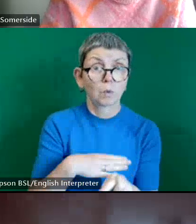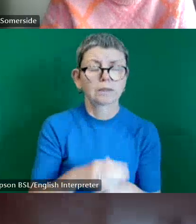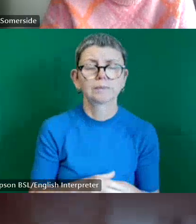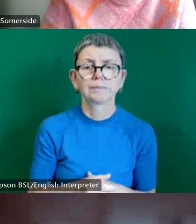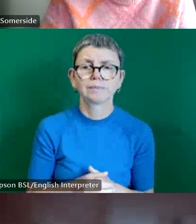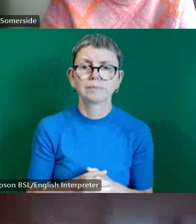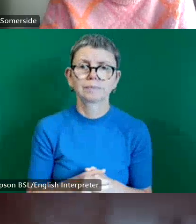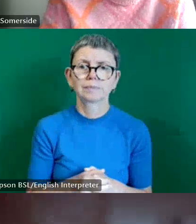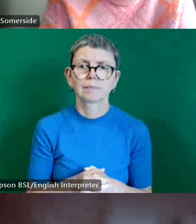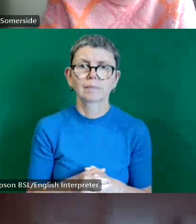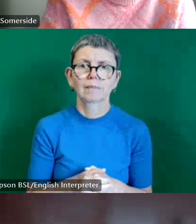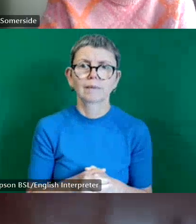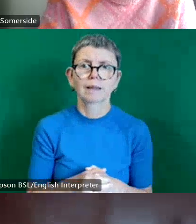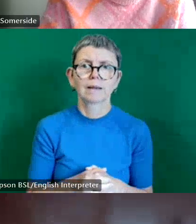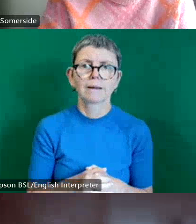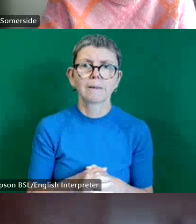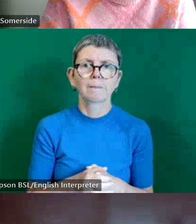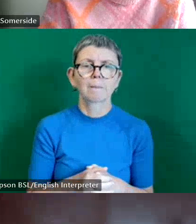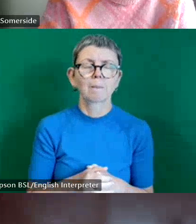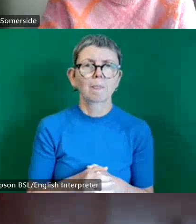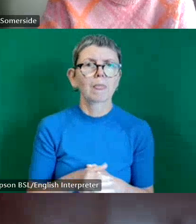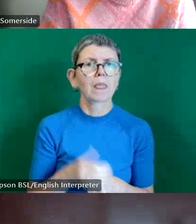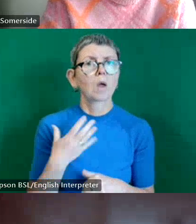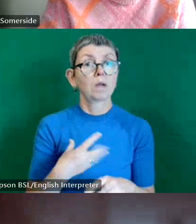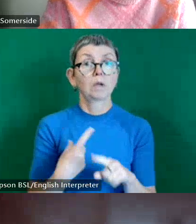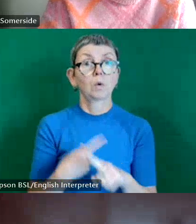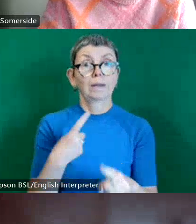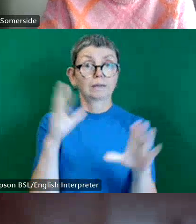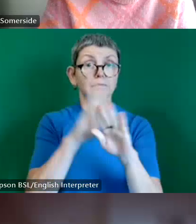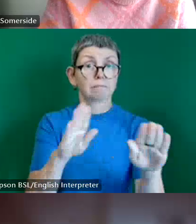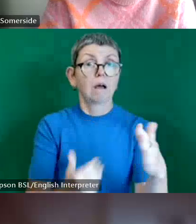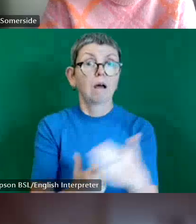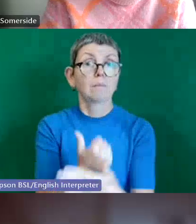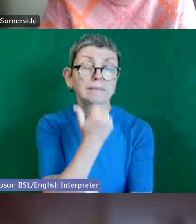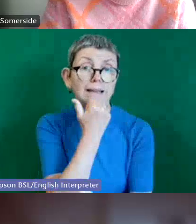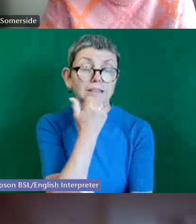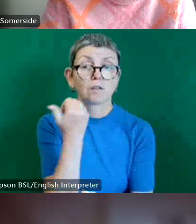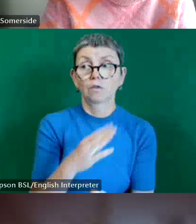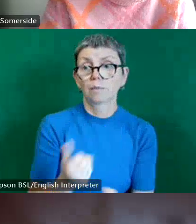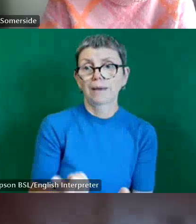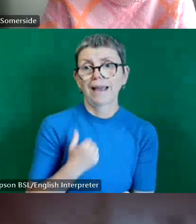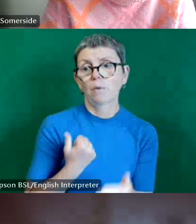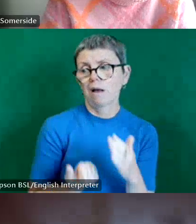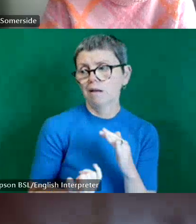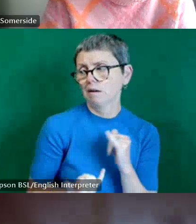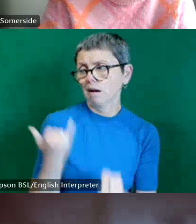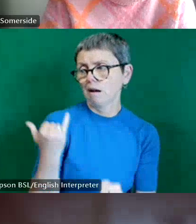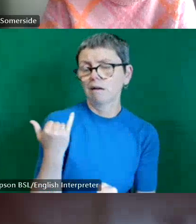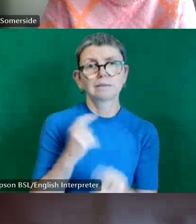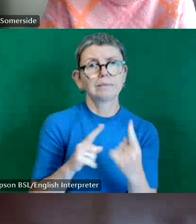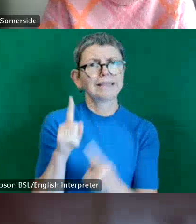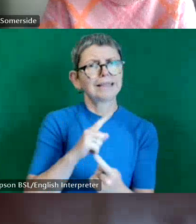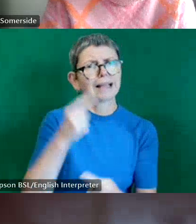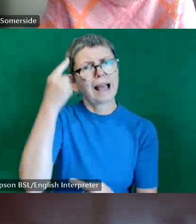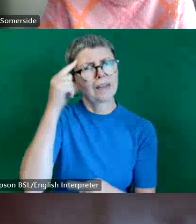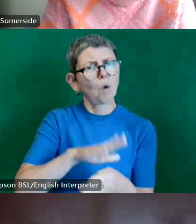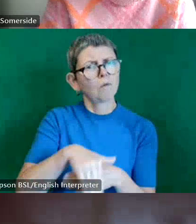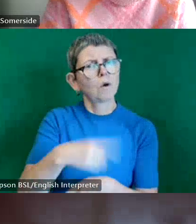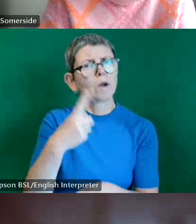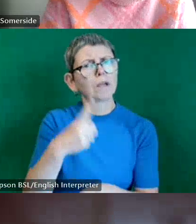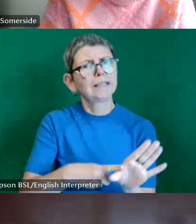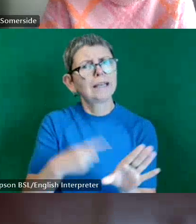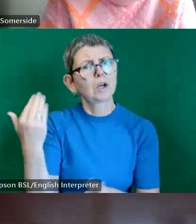quick word about what's been happening since the community of practice last met, which I think is probably over a year ago.